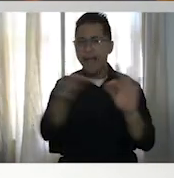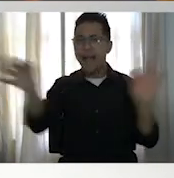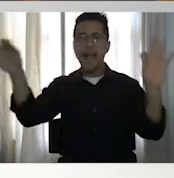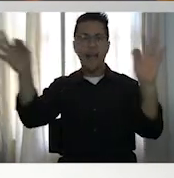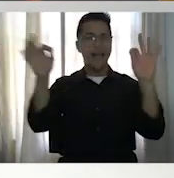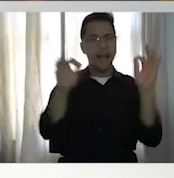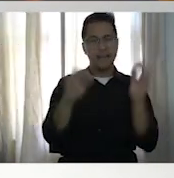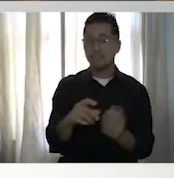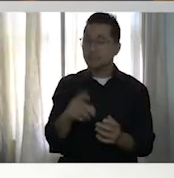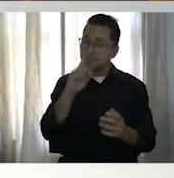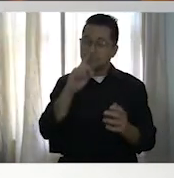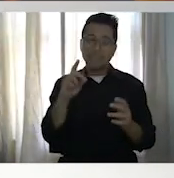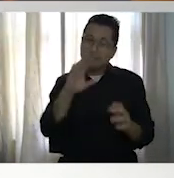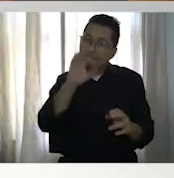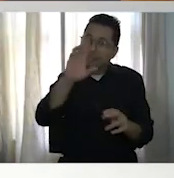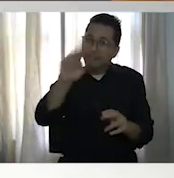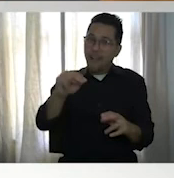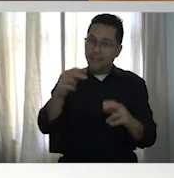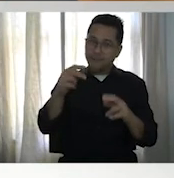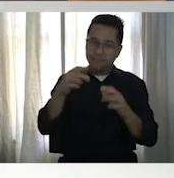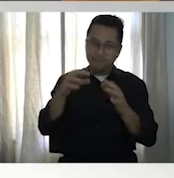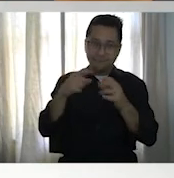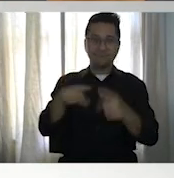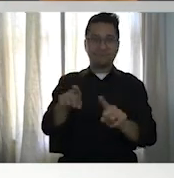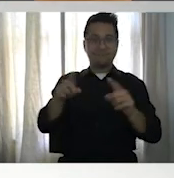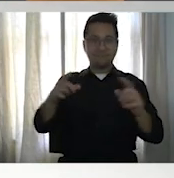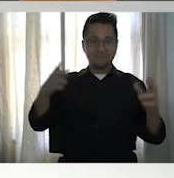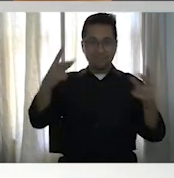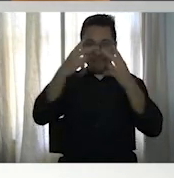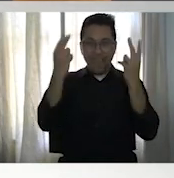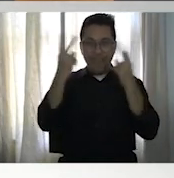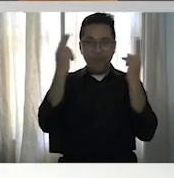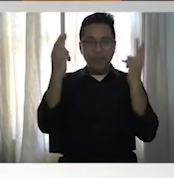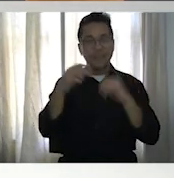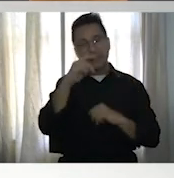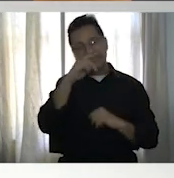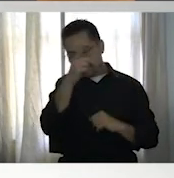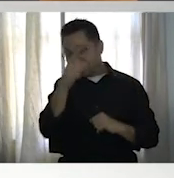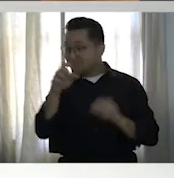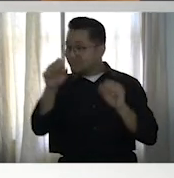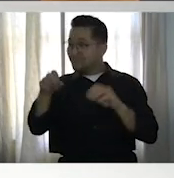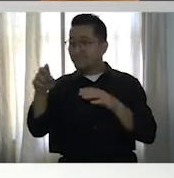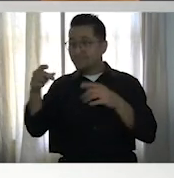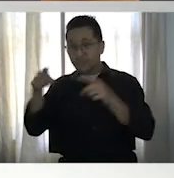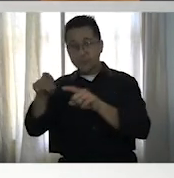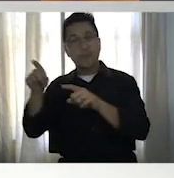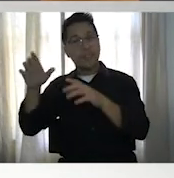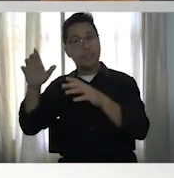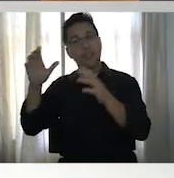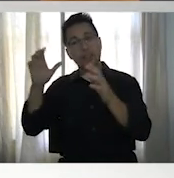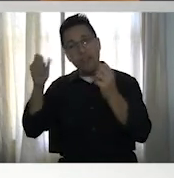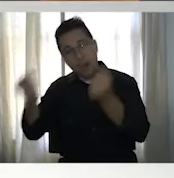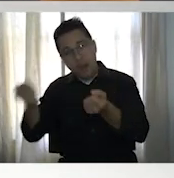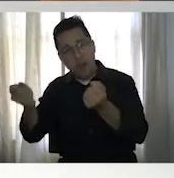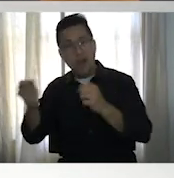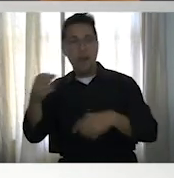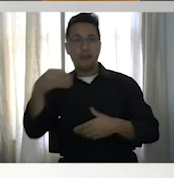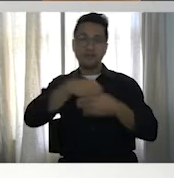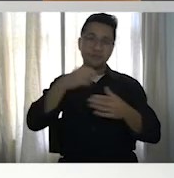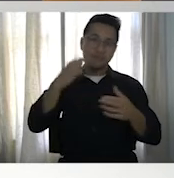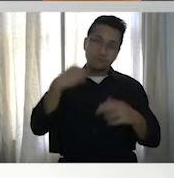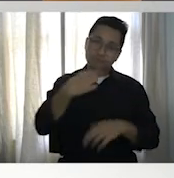story, especially fun at Halloween. And you can even do, and you can do it in the car, in a restaurant, in your